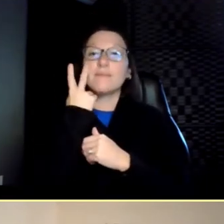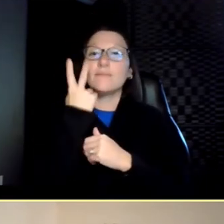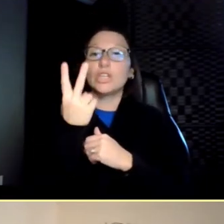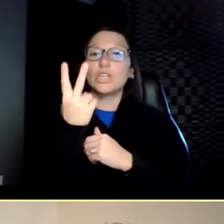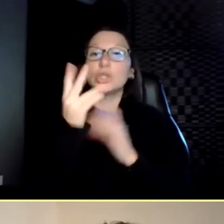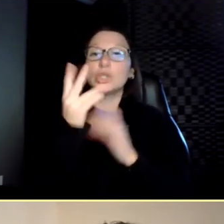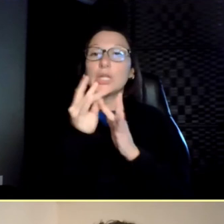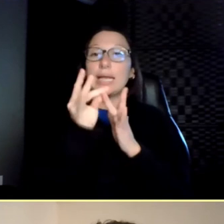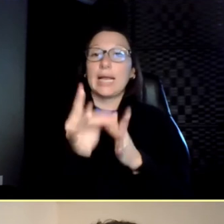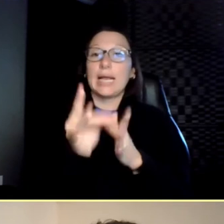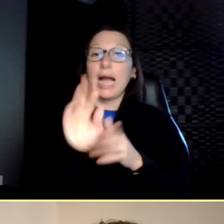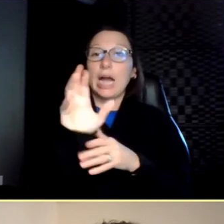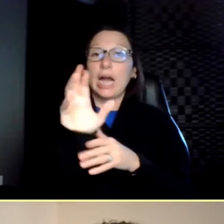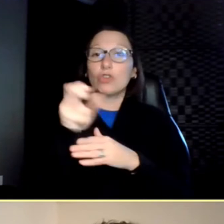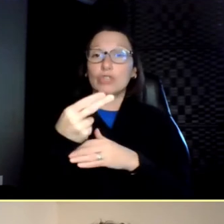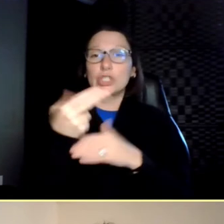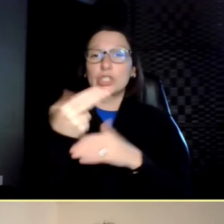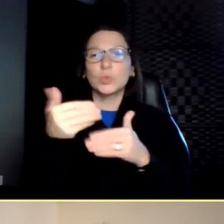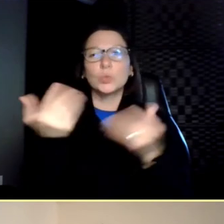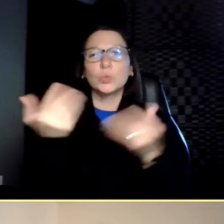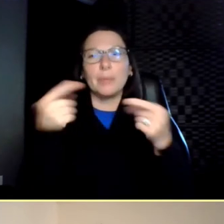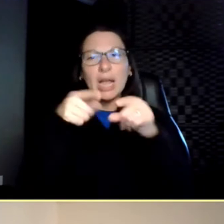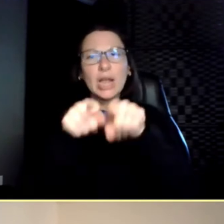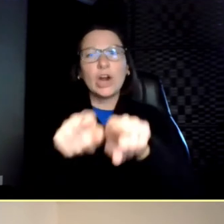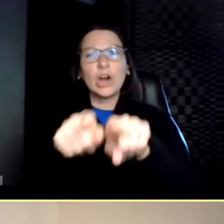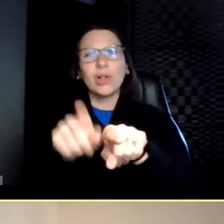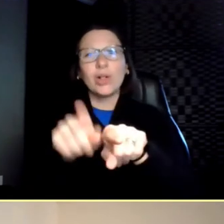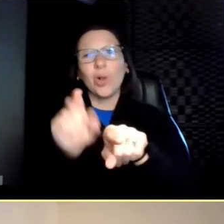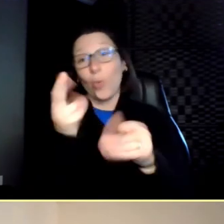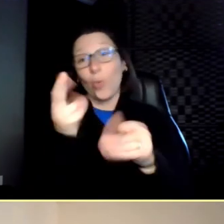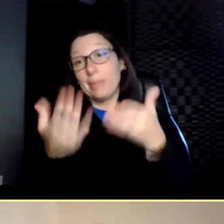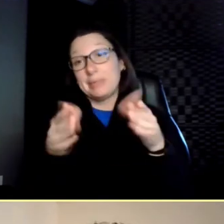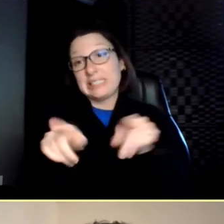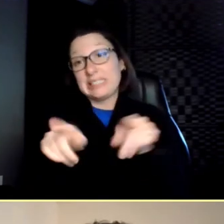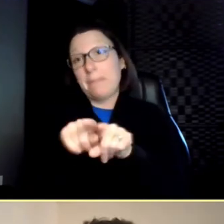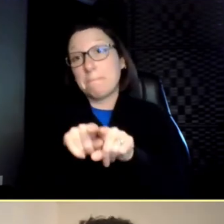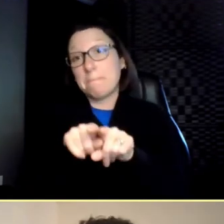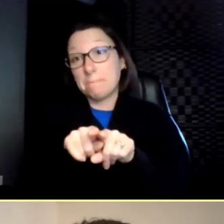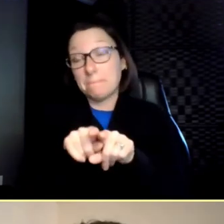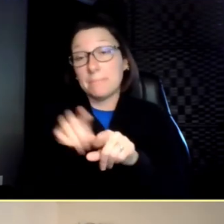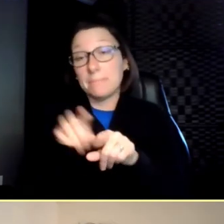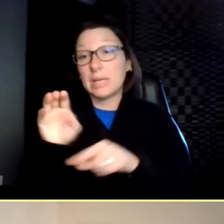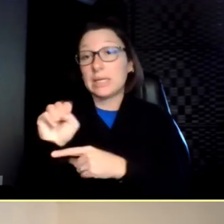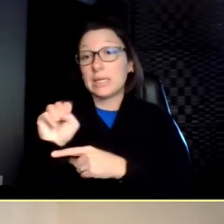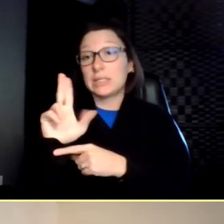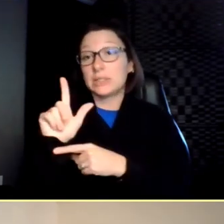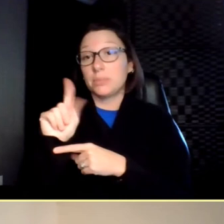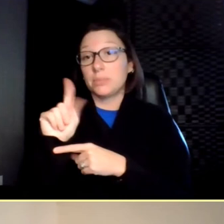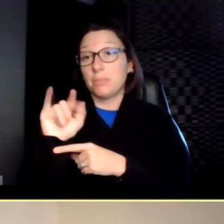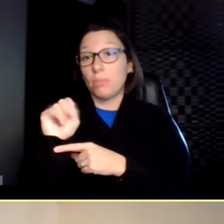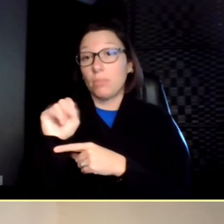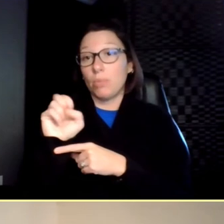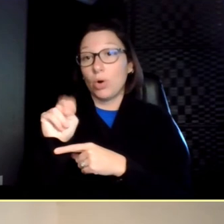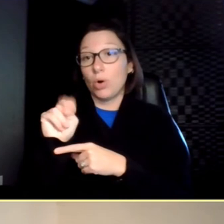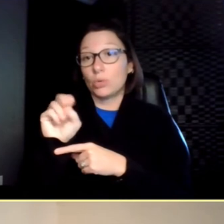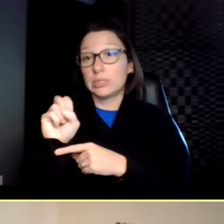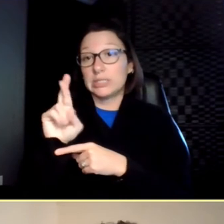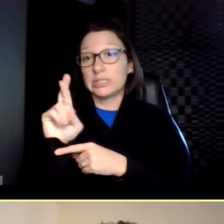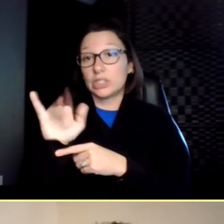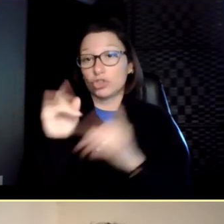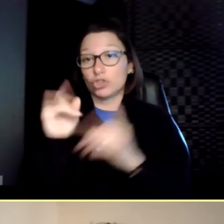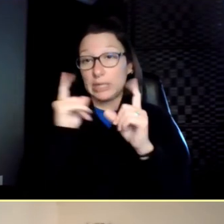is very parallel, if not the exact same thing, as multisensory complexity. Okay, and that we will bring